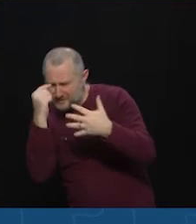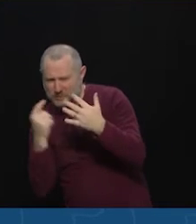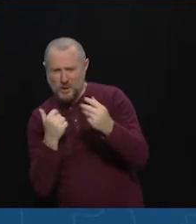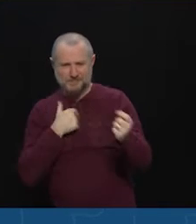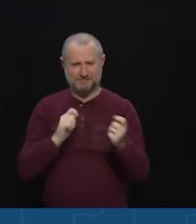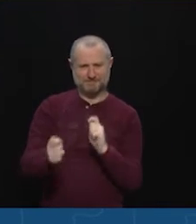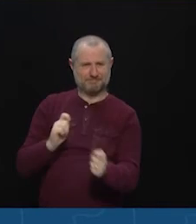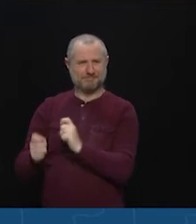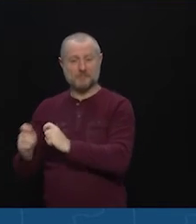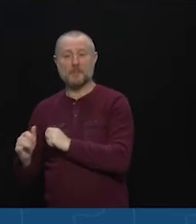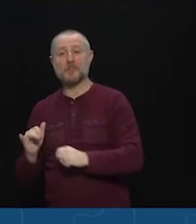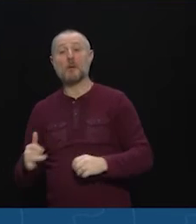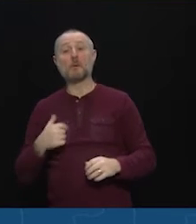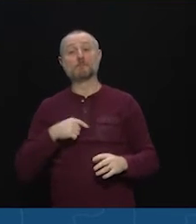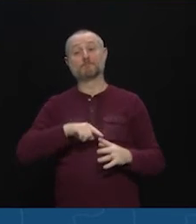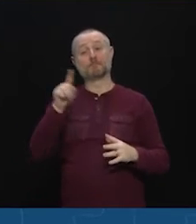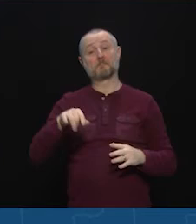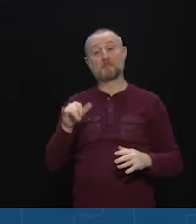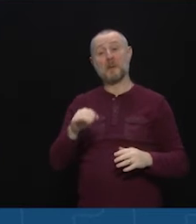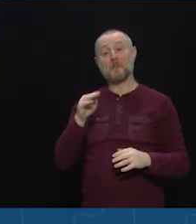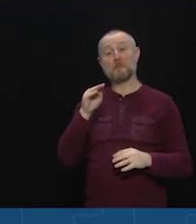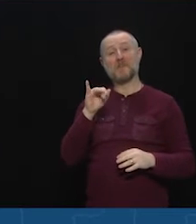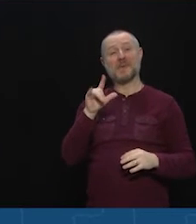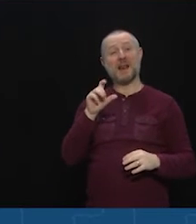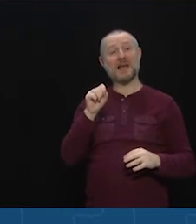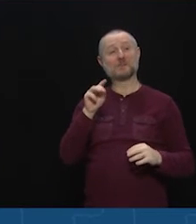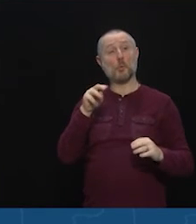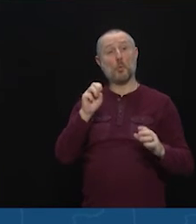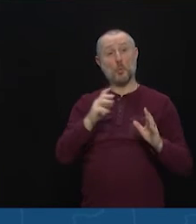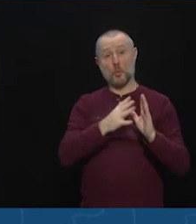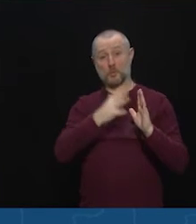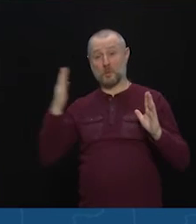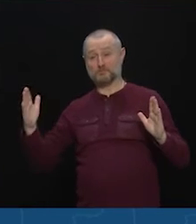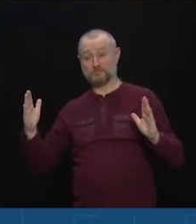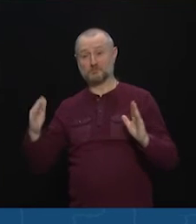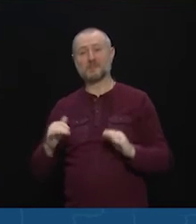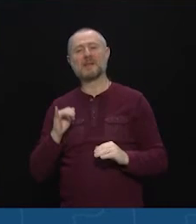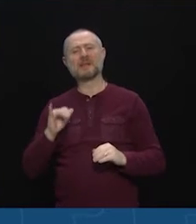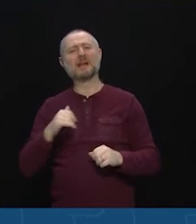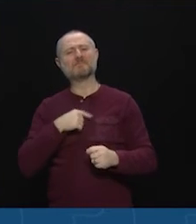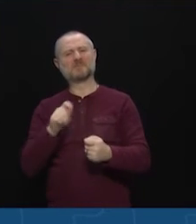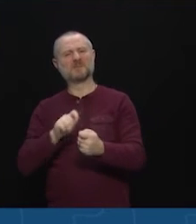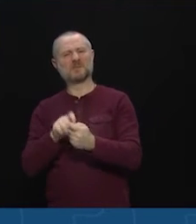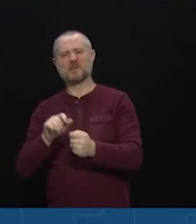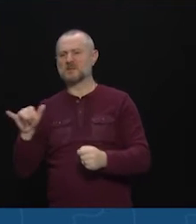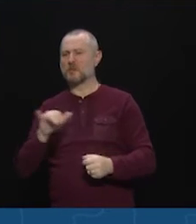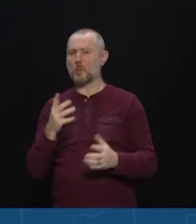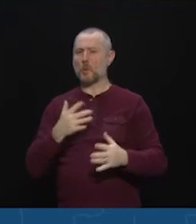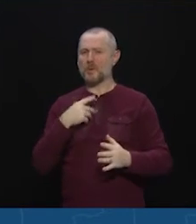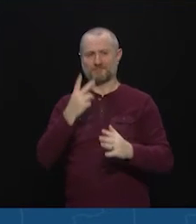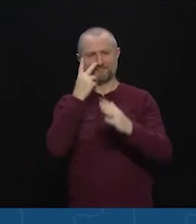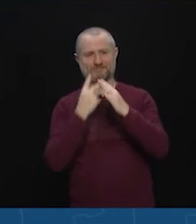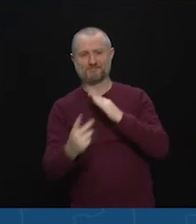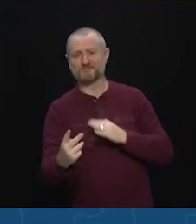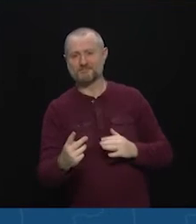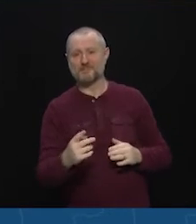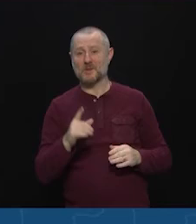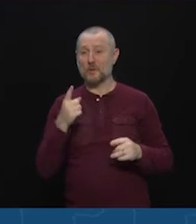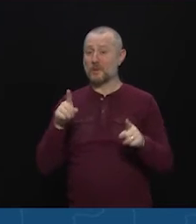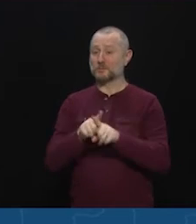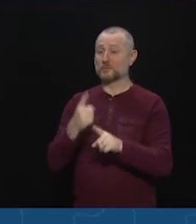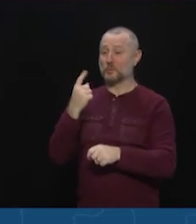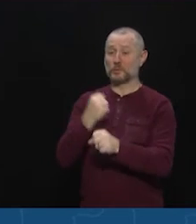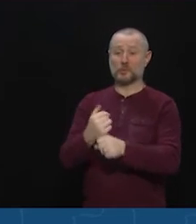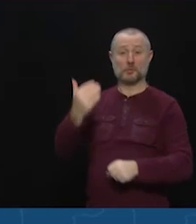milestones. I mentioned winter surge. We forecasted this exactly. We saw what happened a year ago. This is a